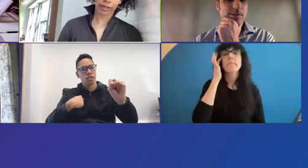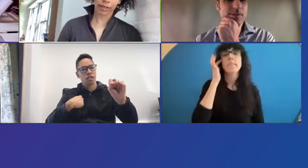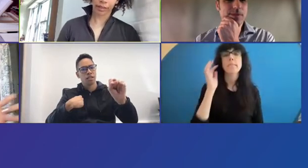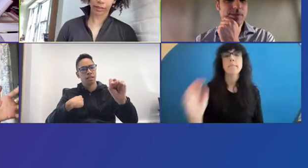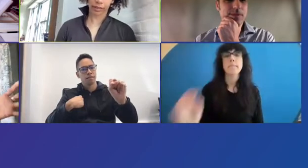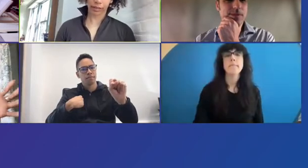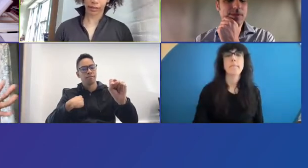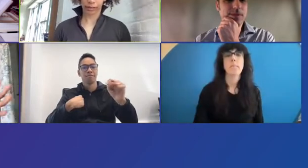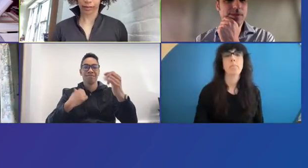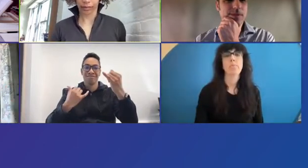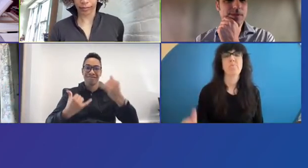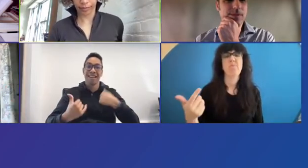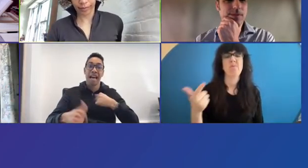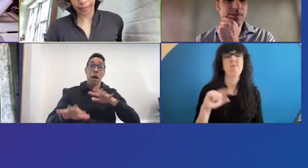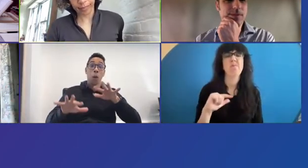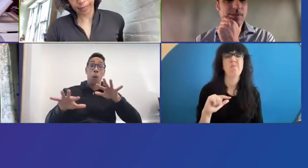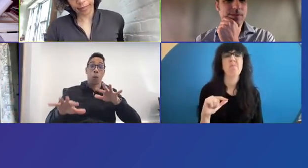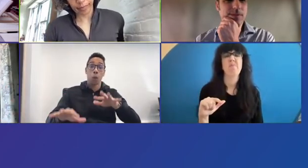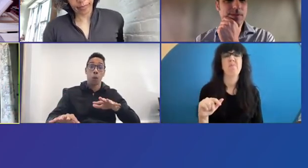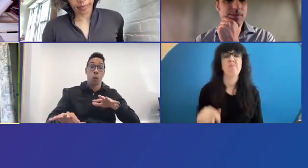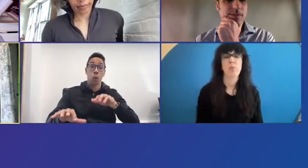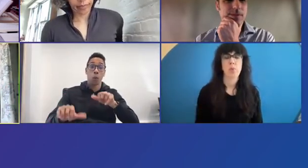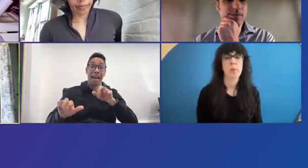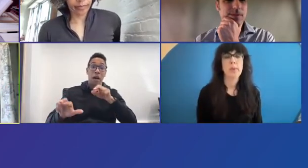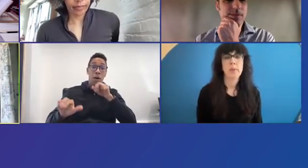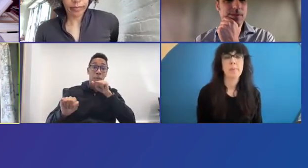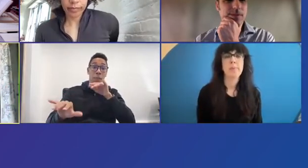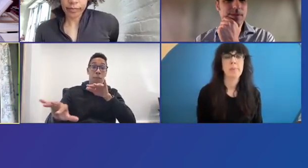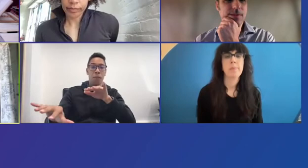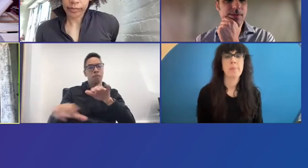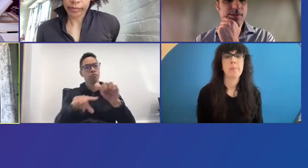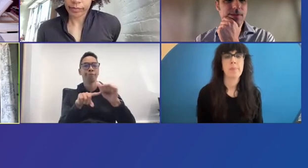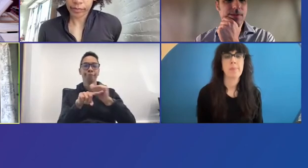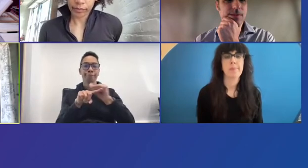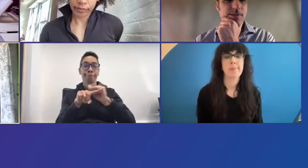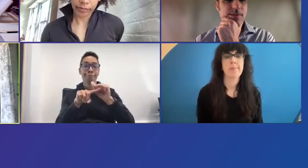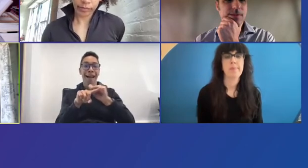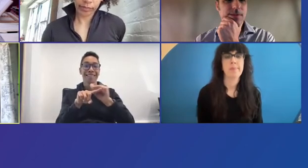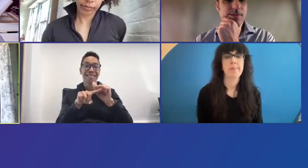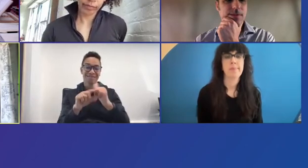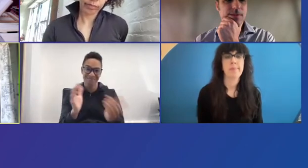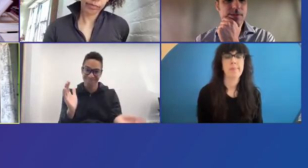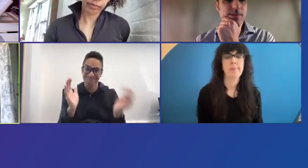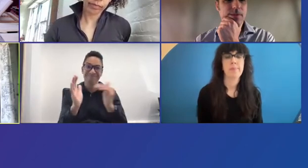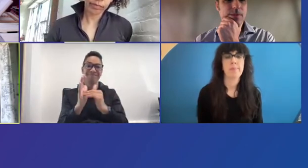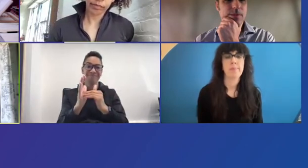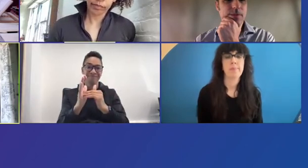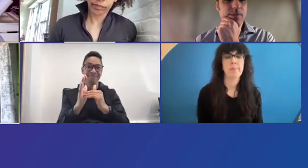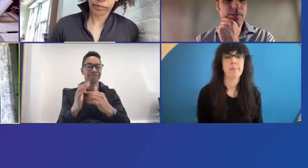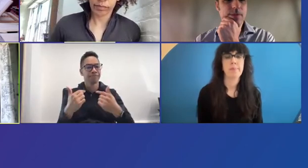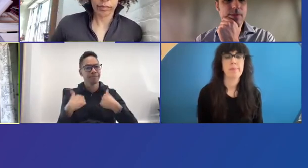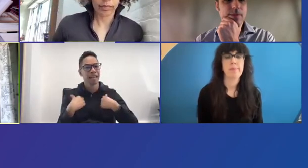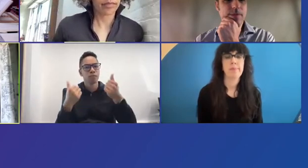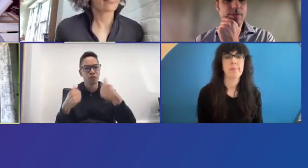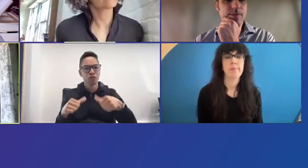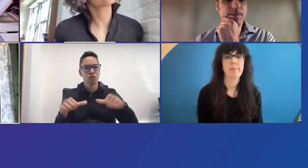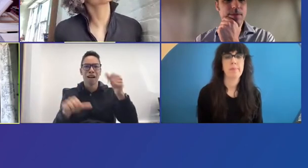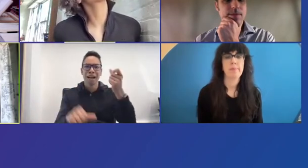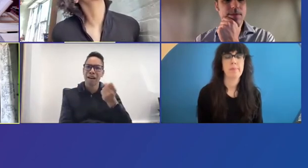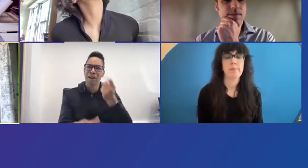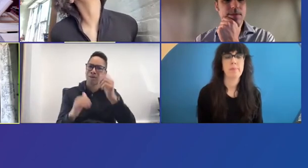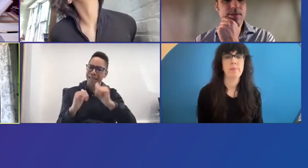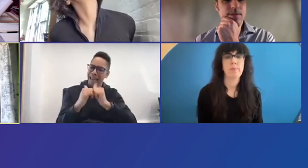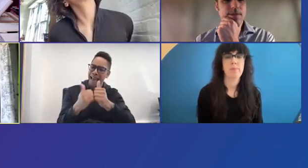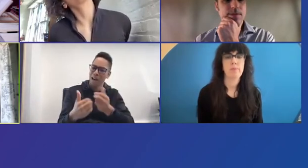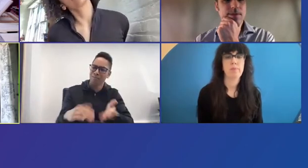And exhaling that space as practice. Again, I'm trying to understand how to love